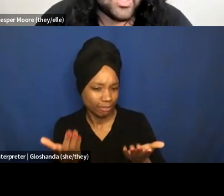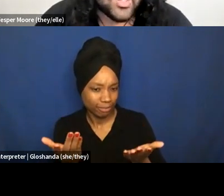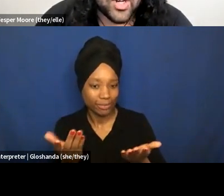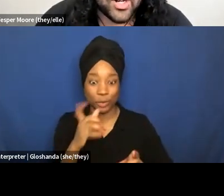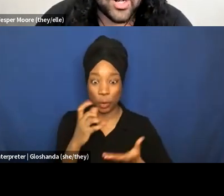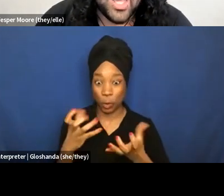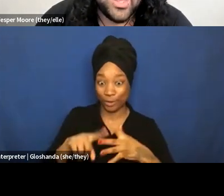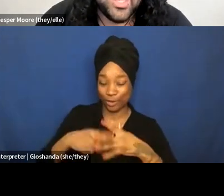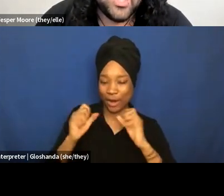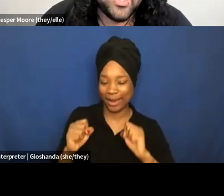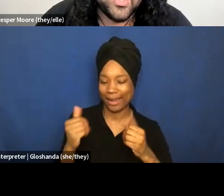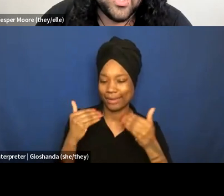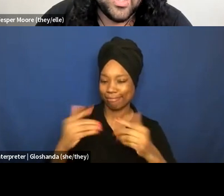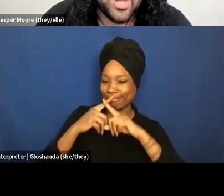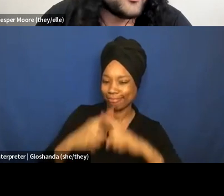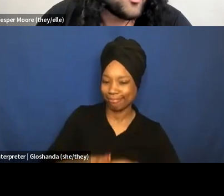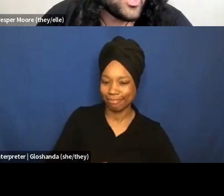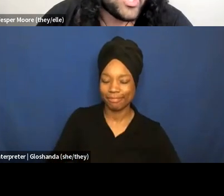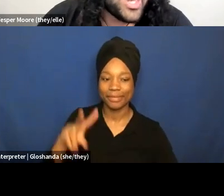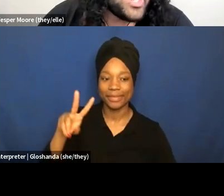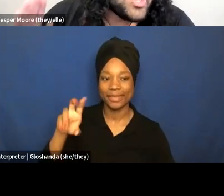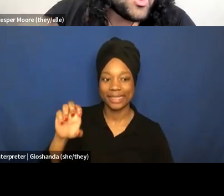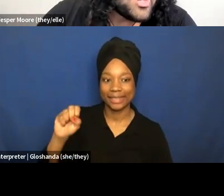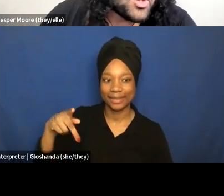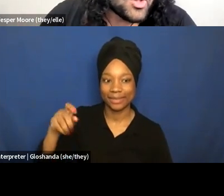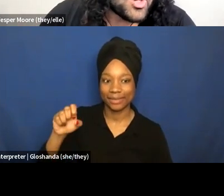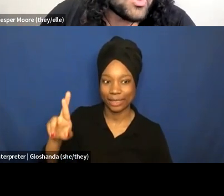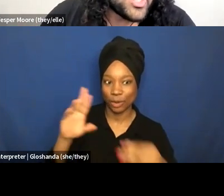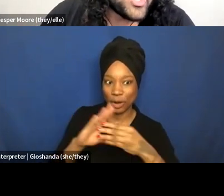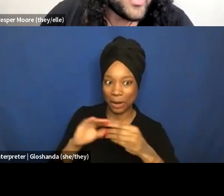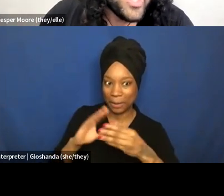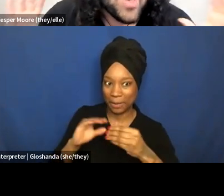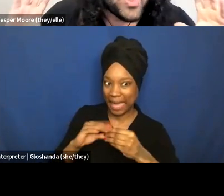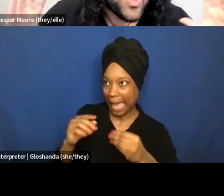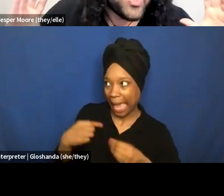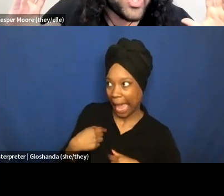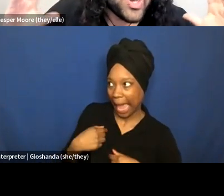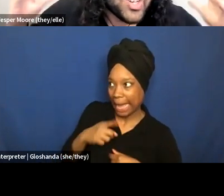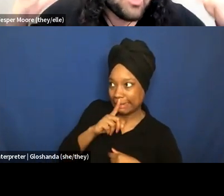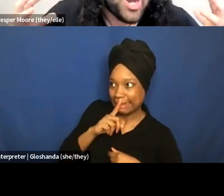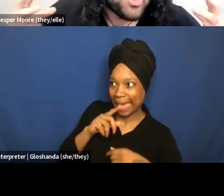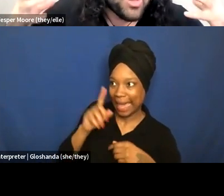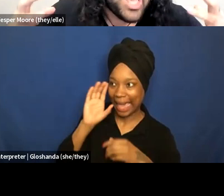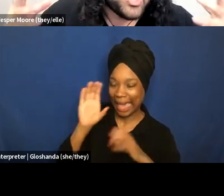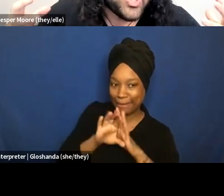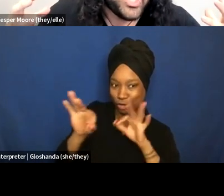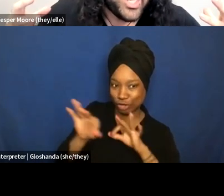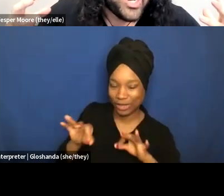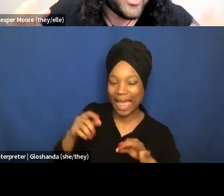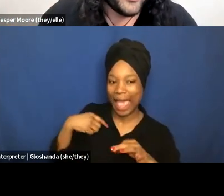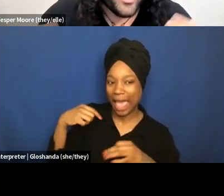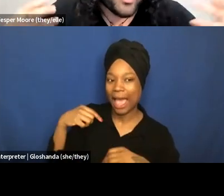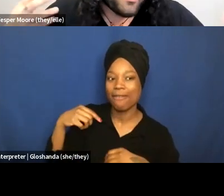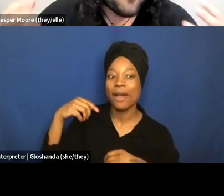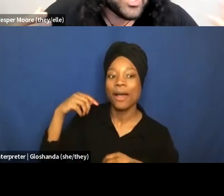I would like to start. I think, and I also wanted to say, I didn't get to do an image description. You know, I have long brown, black, curly